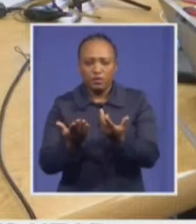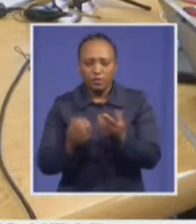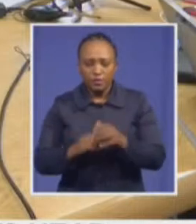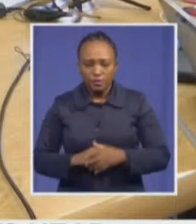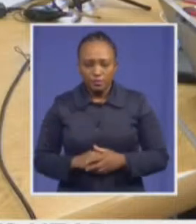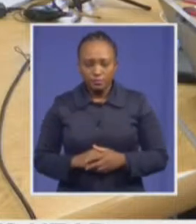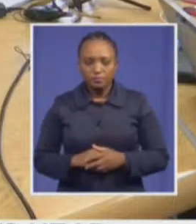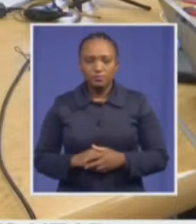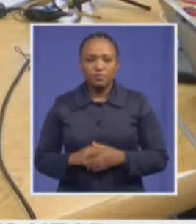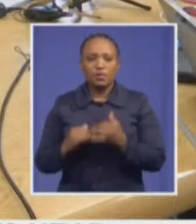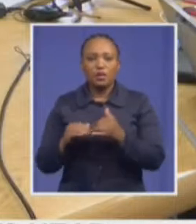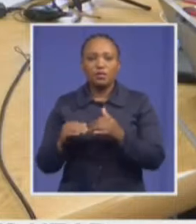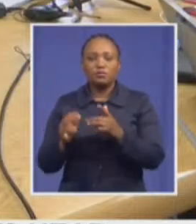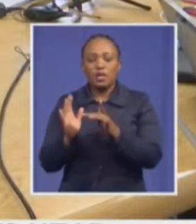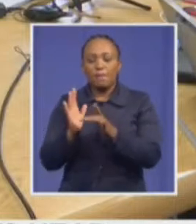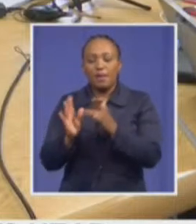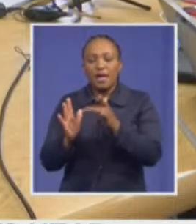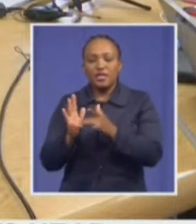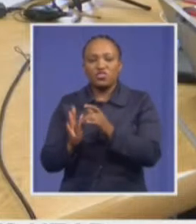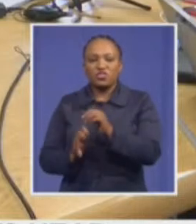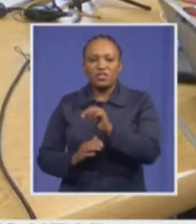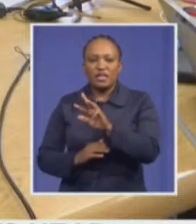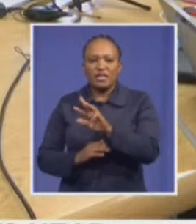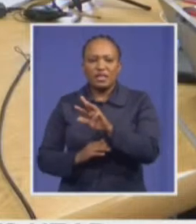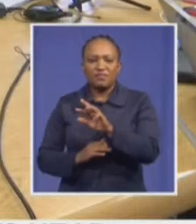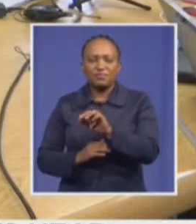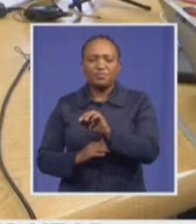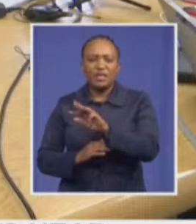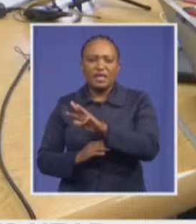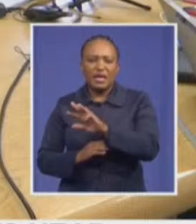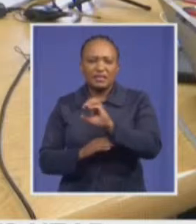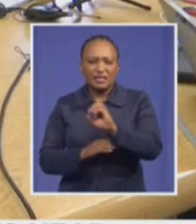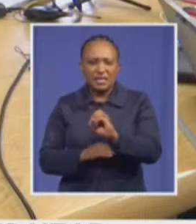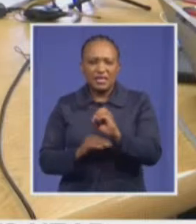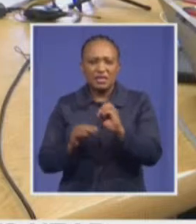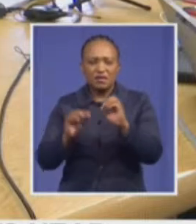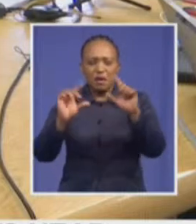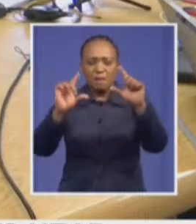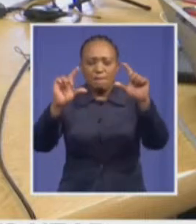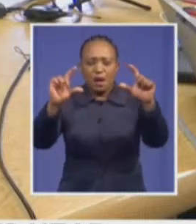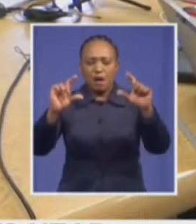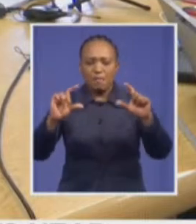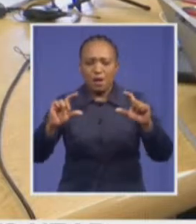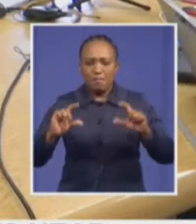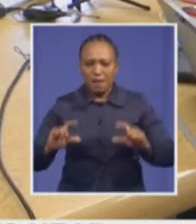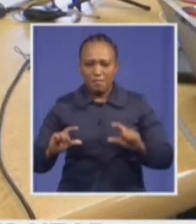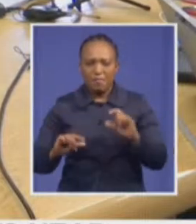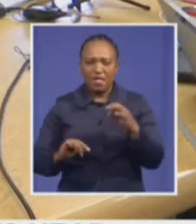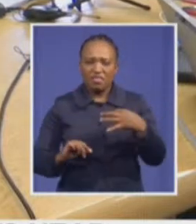the third paragraph? Mr. Chairman,